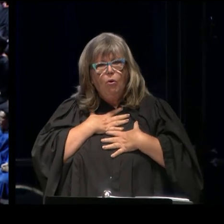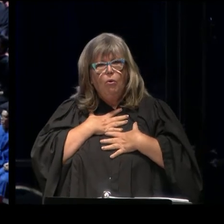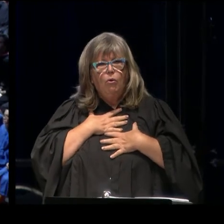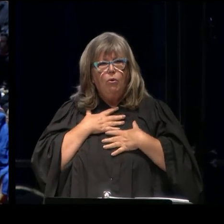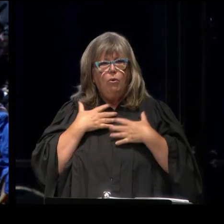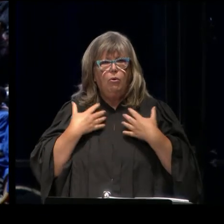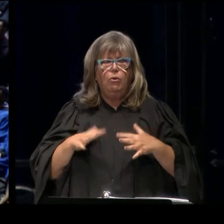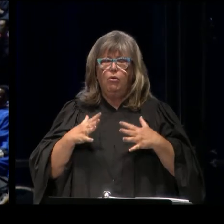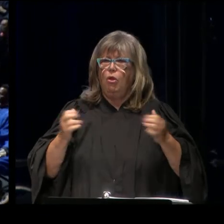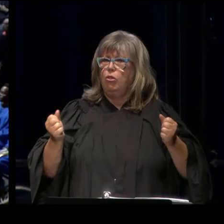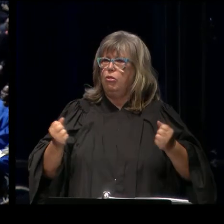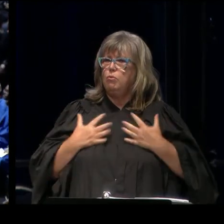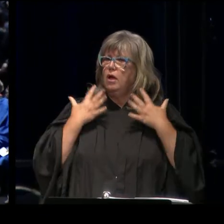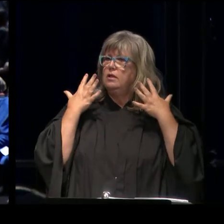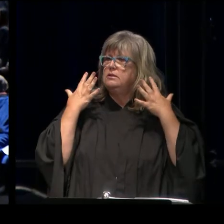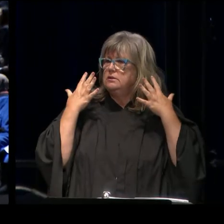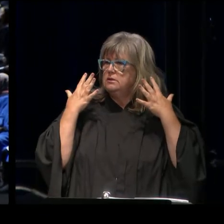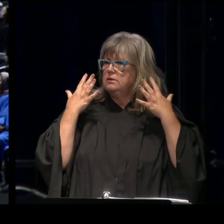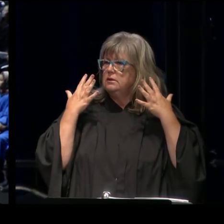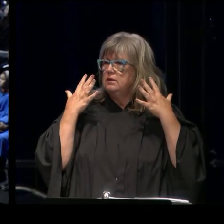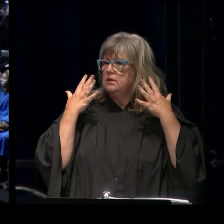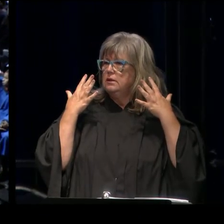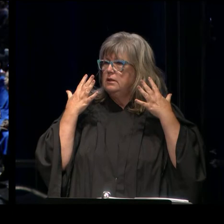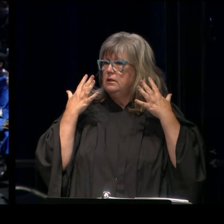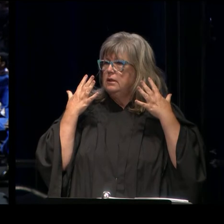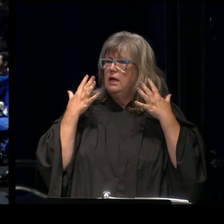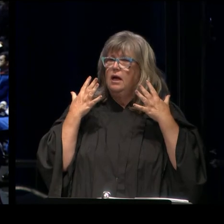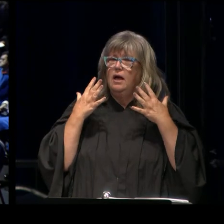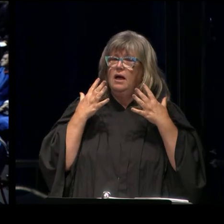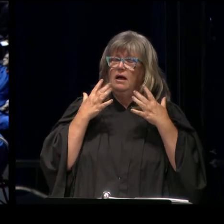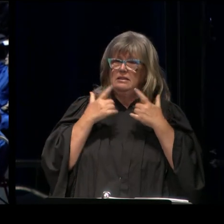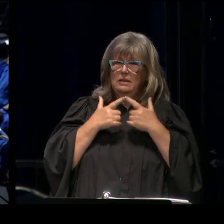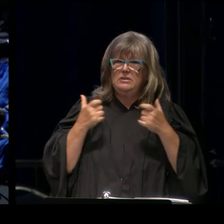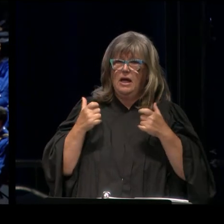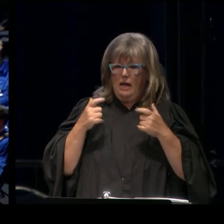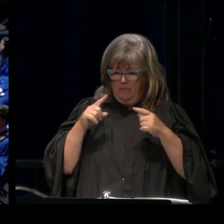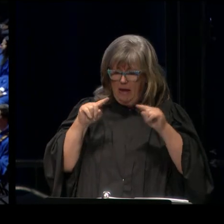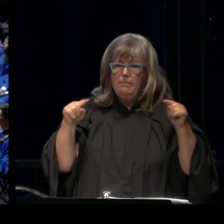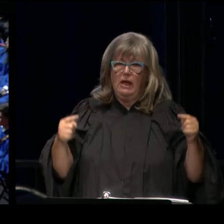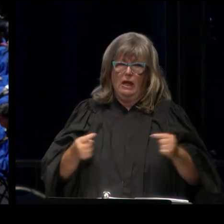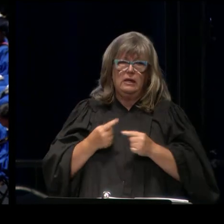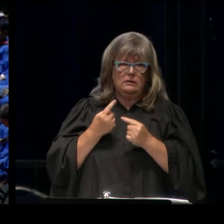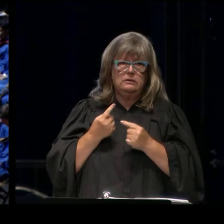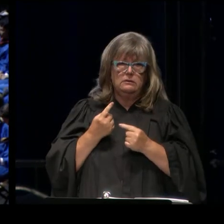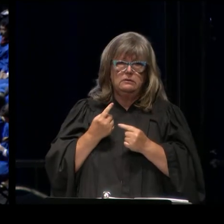thrilled, and in pain to be here,